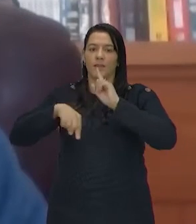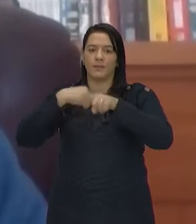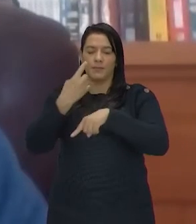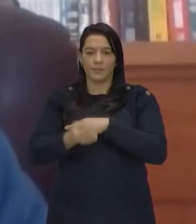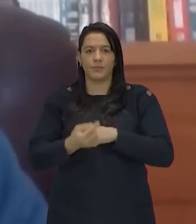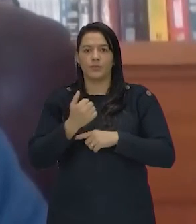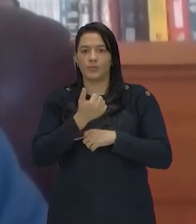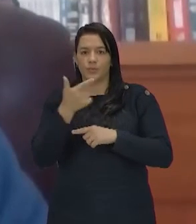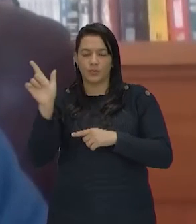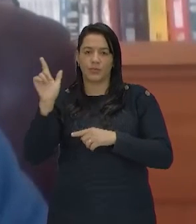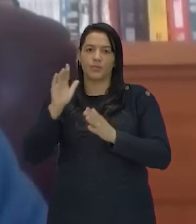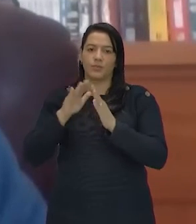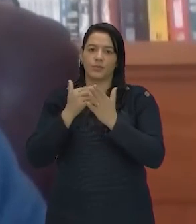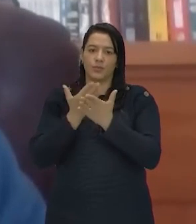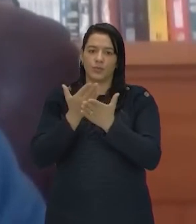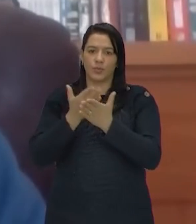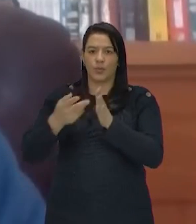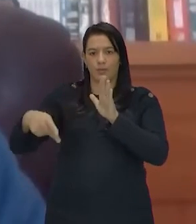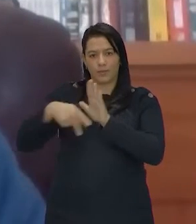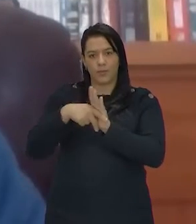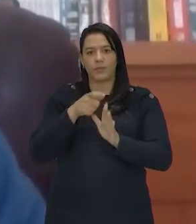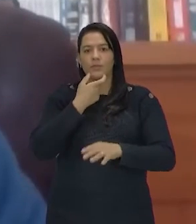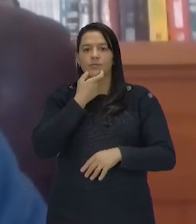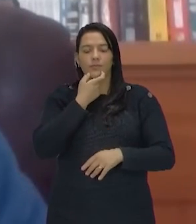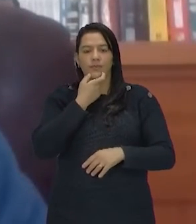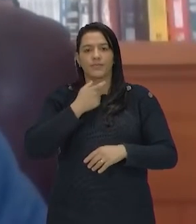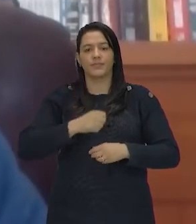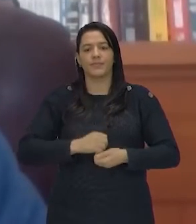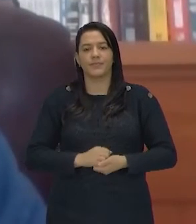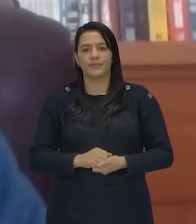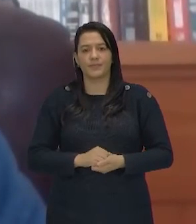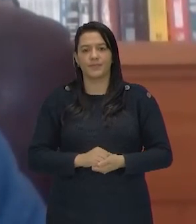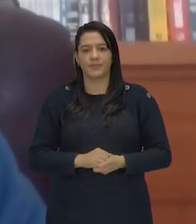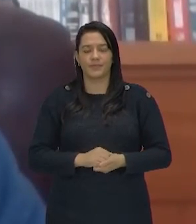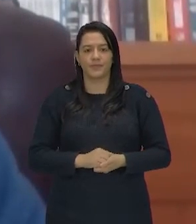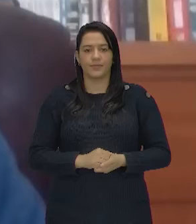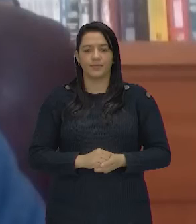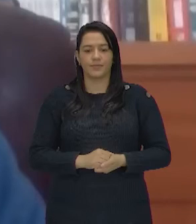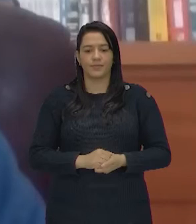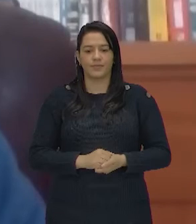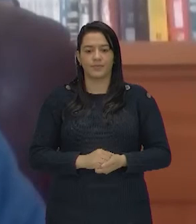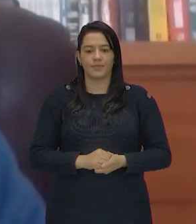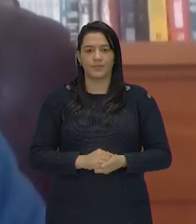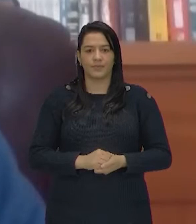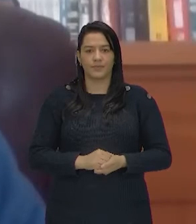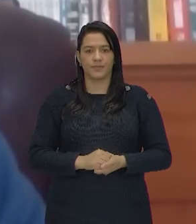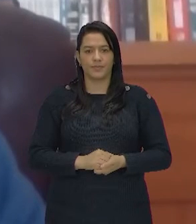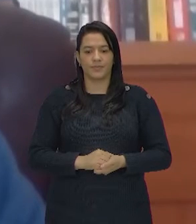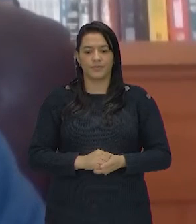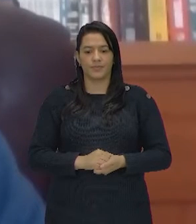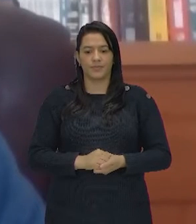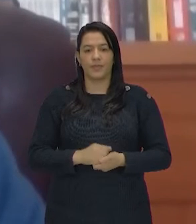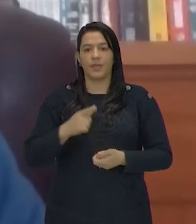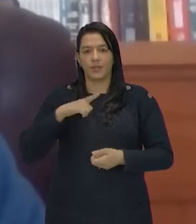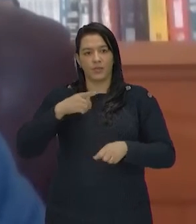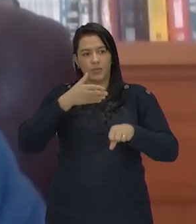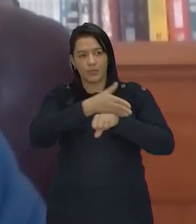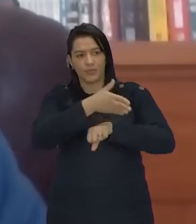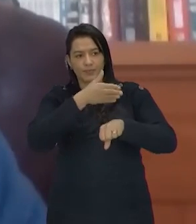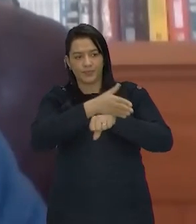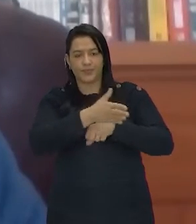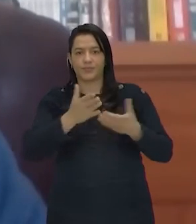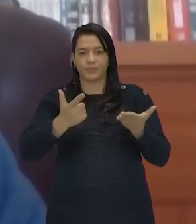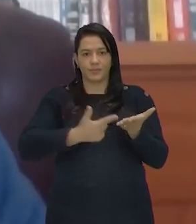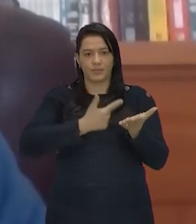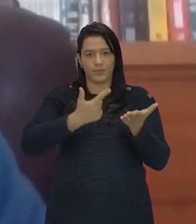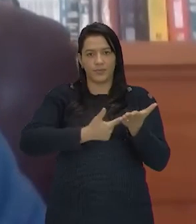I used to go to my English school library. Eu ia bastante na biblioteca da